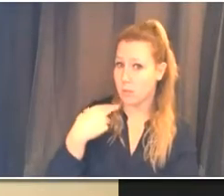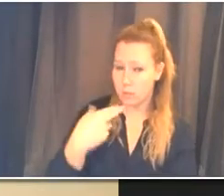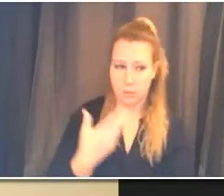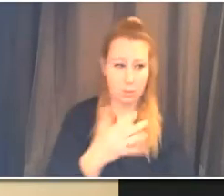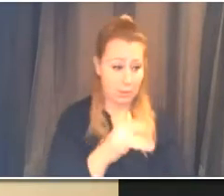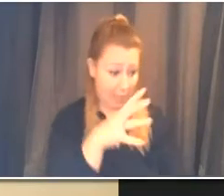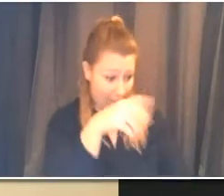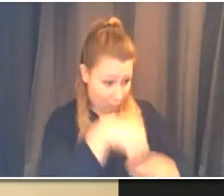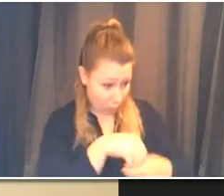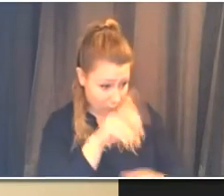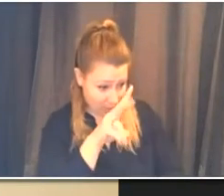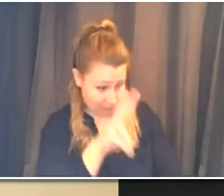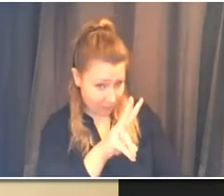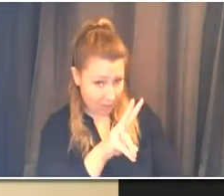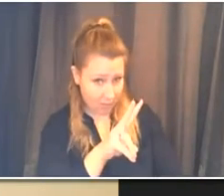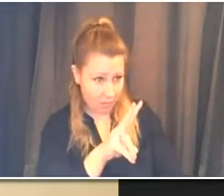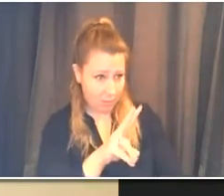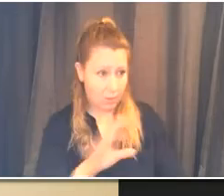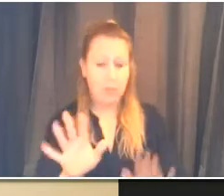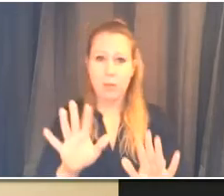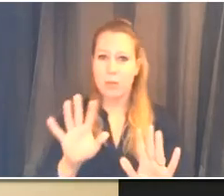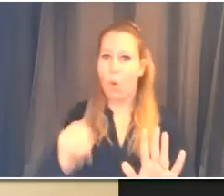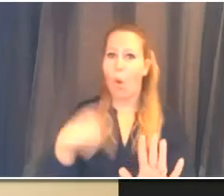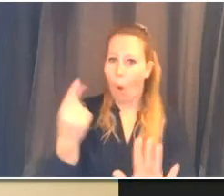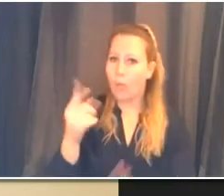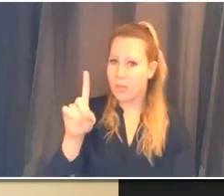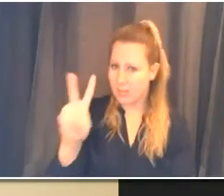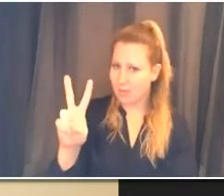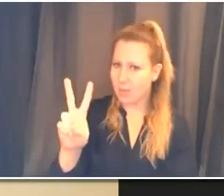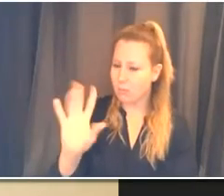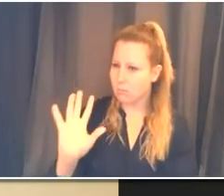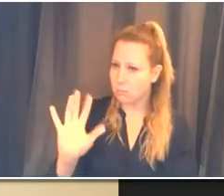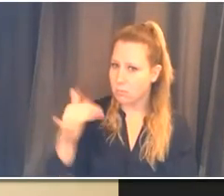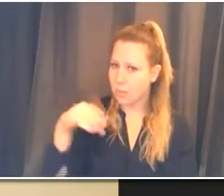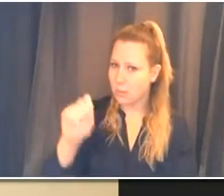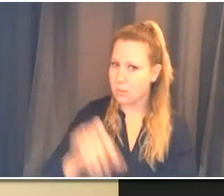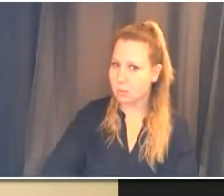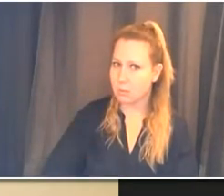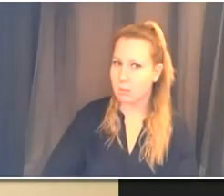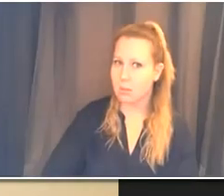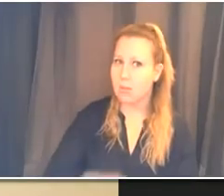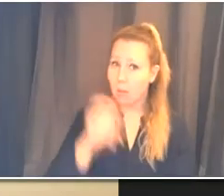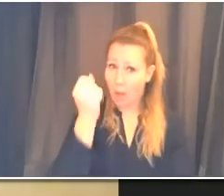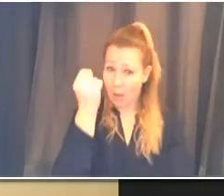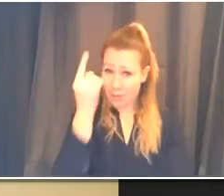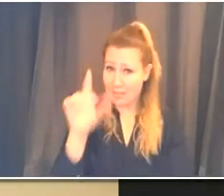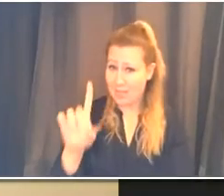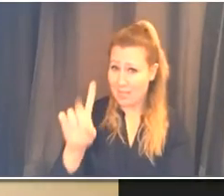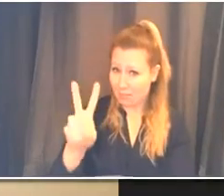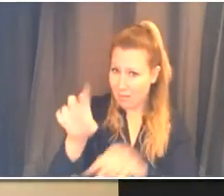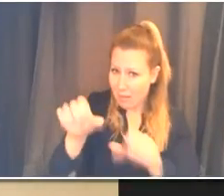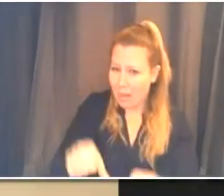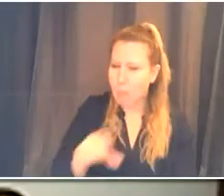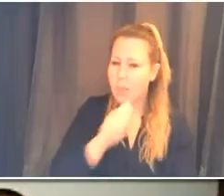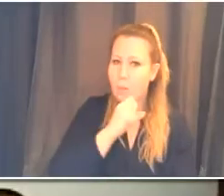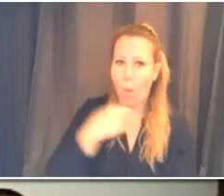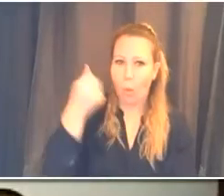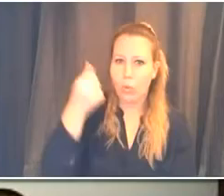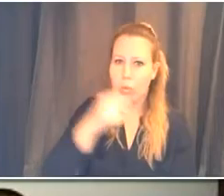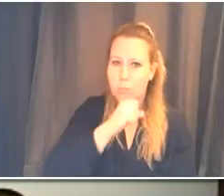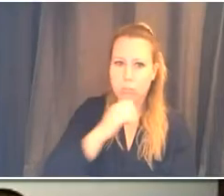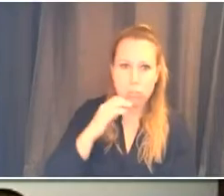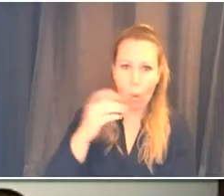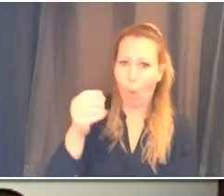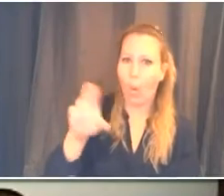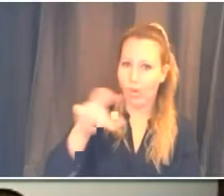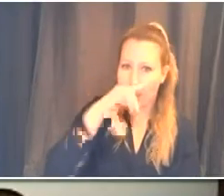sufficient enough during a period when we're all locked in for Co I I say that